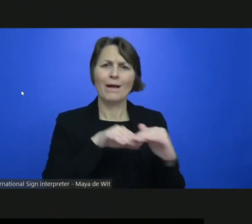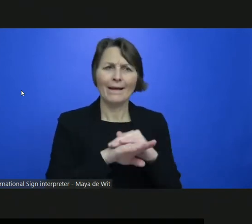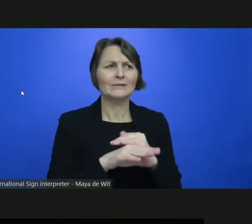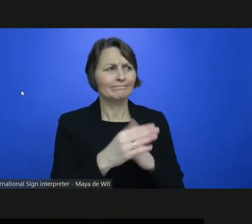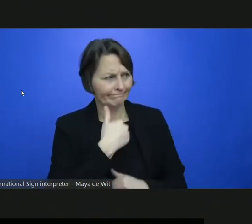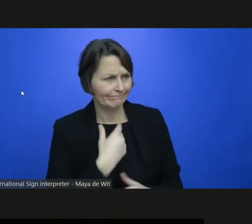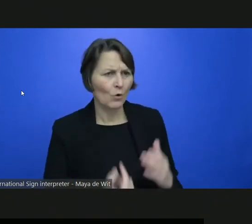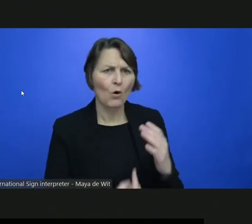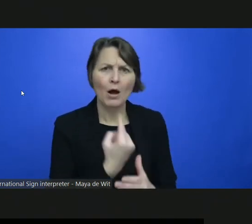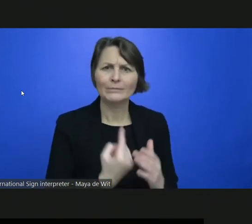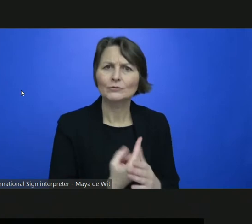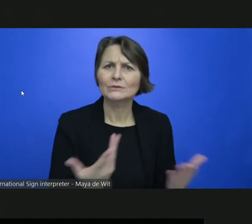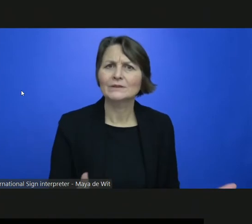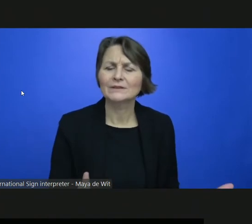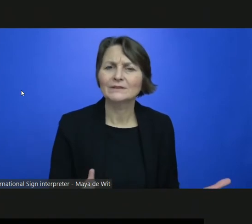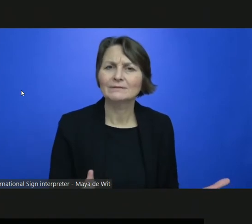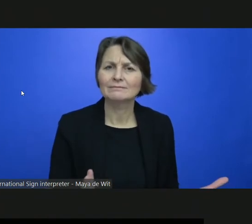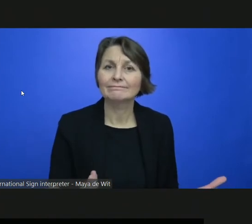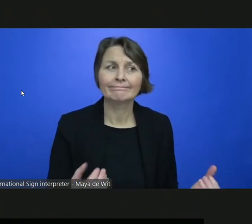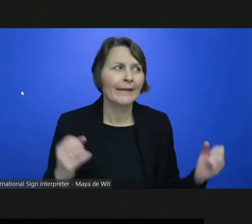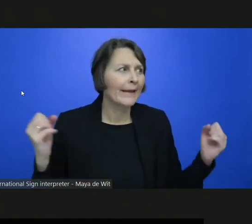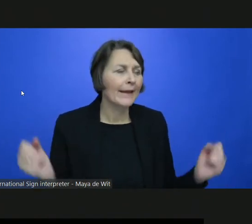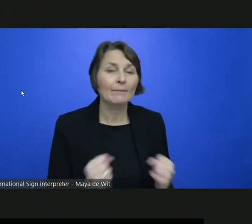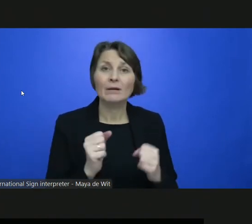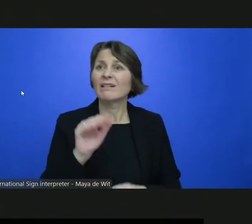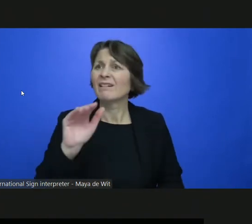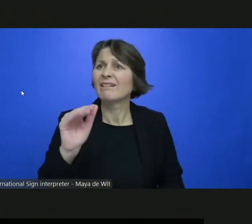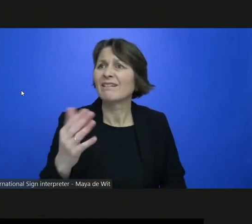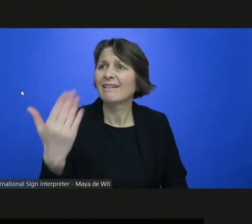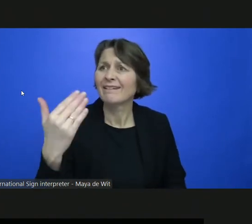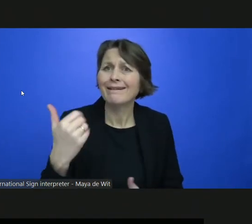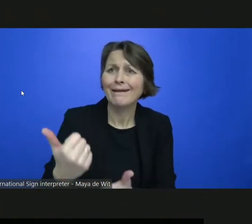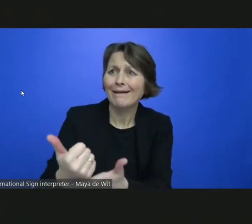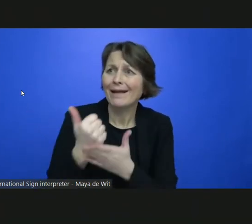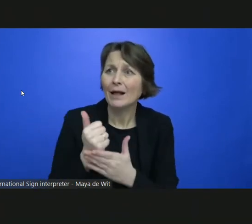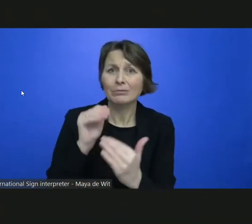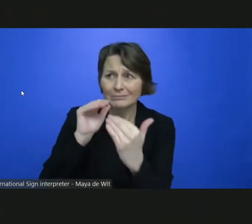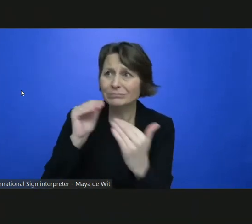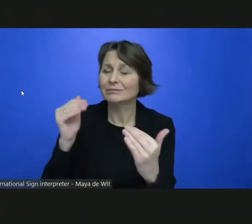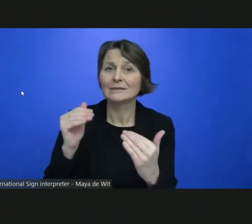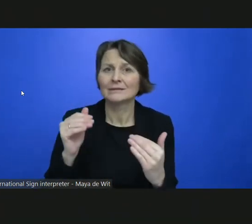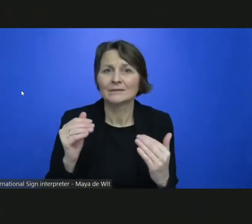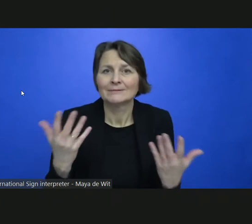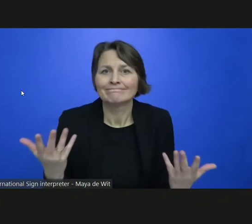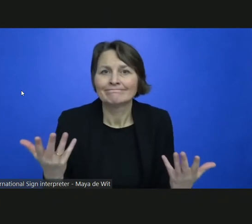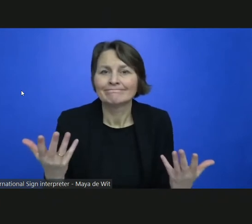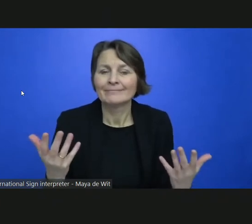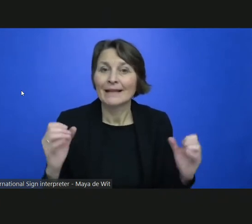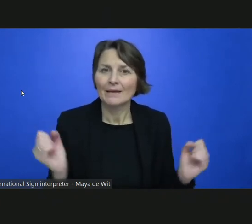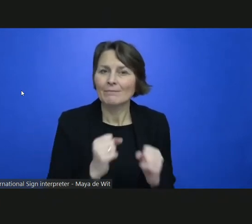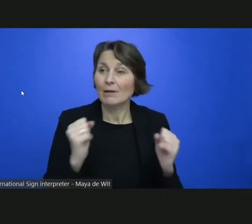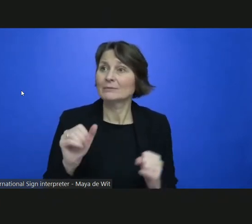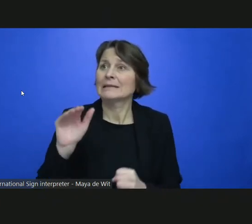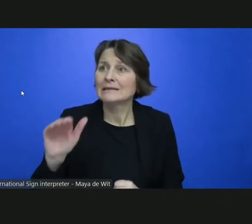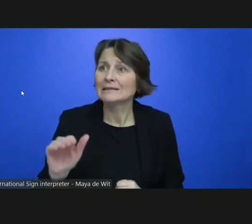any step. They don't make it possible to ask for the adjustments with equal fair treatment, given it's only fair treatment is only